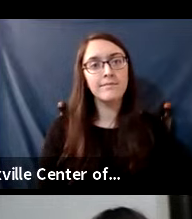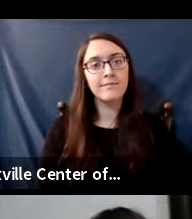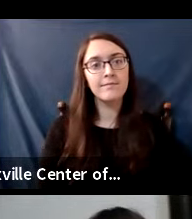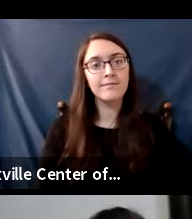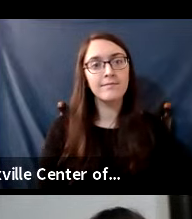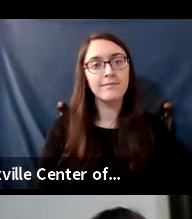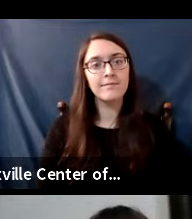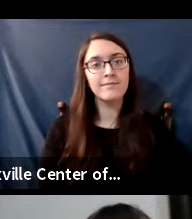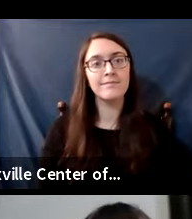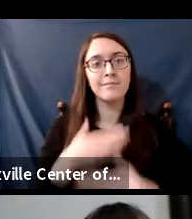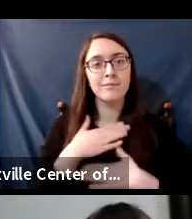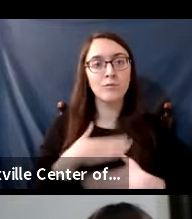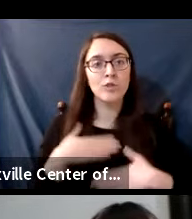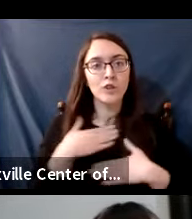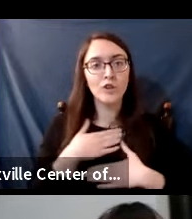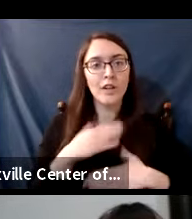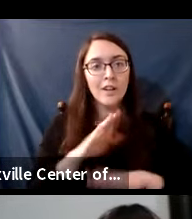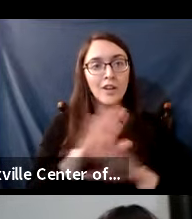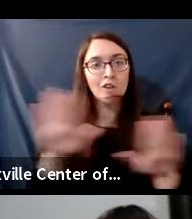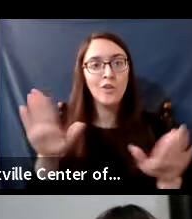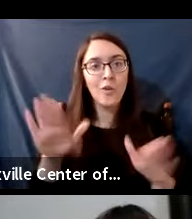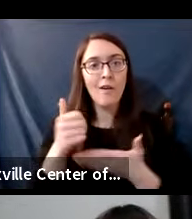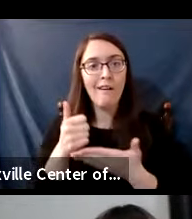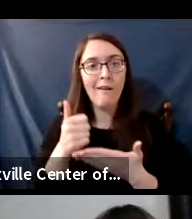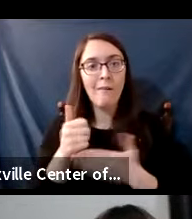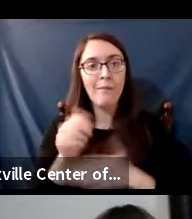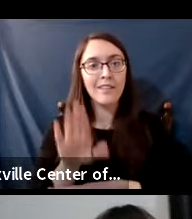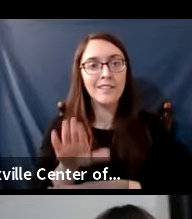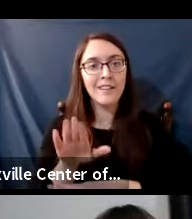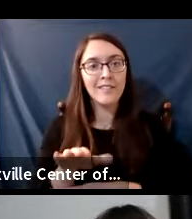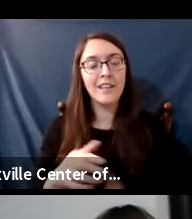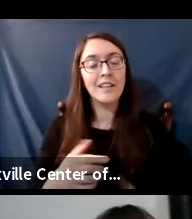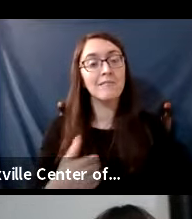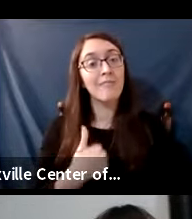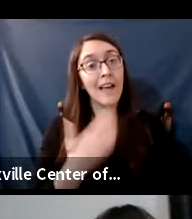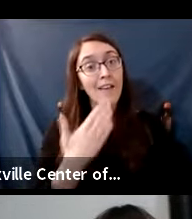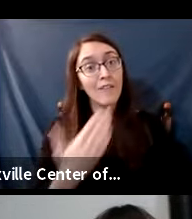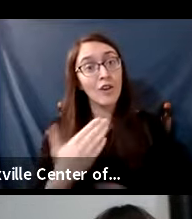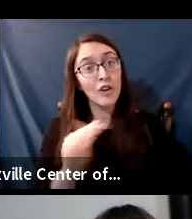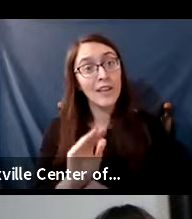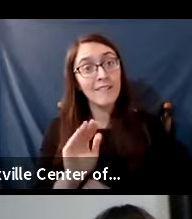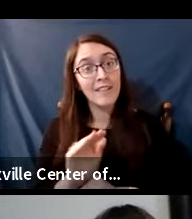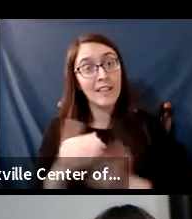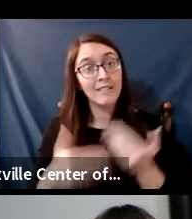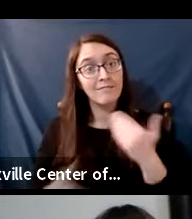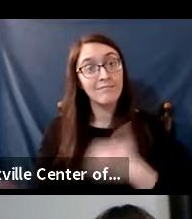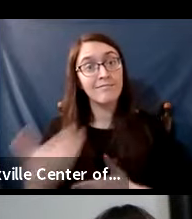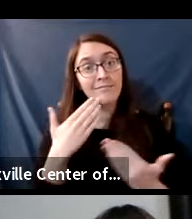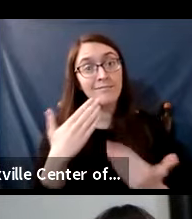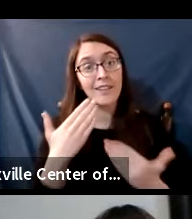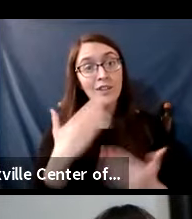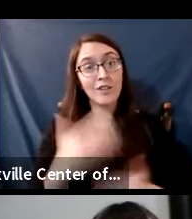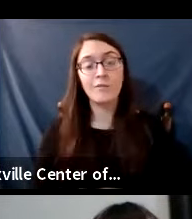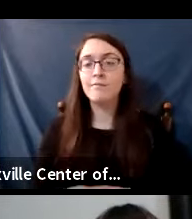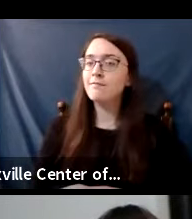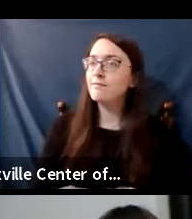So appreciate everybody's help this evening, and have a good rest of the evening. Thank you. Motion to